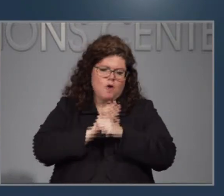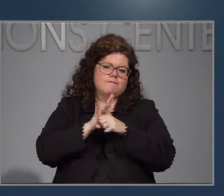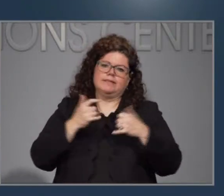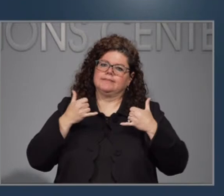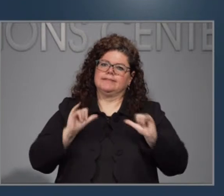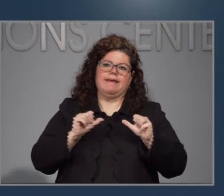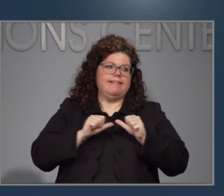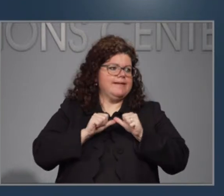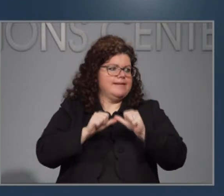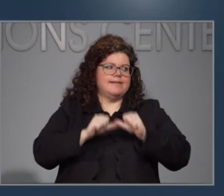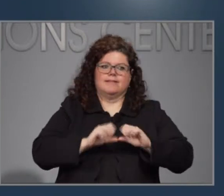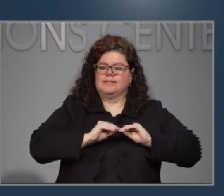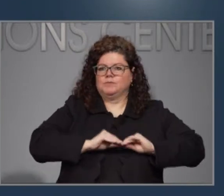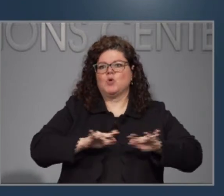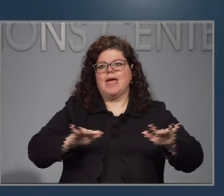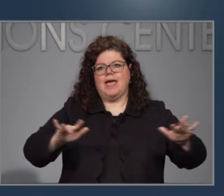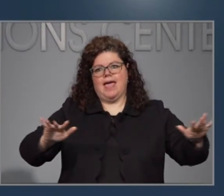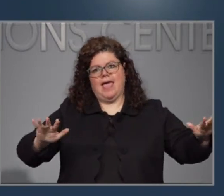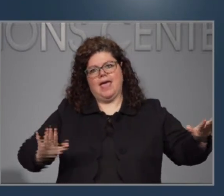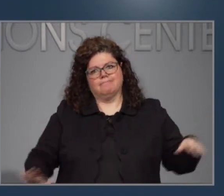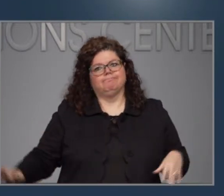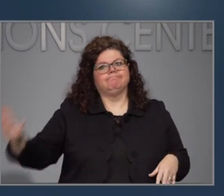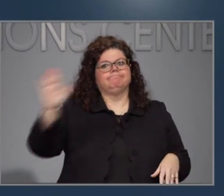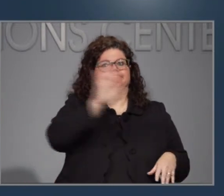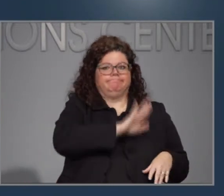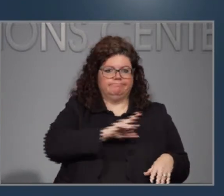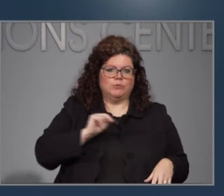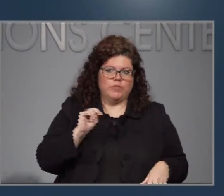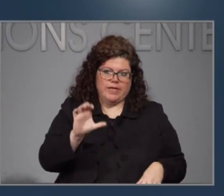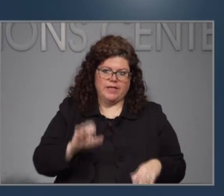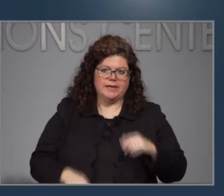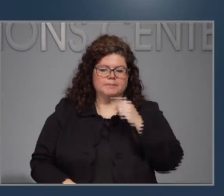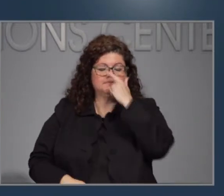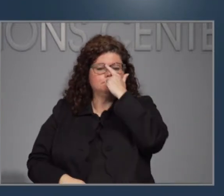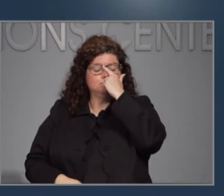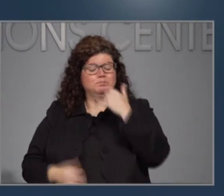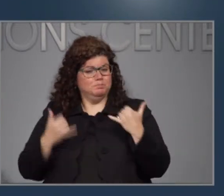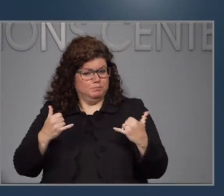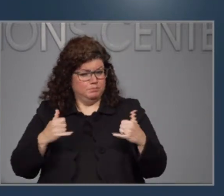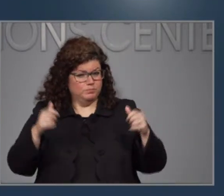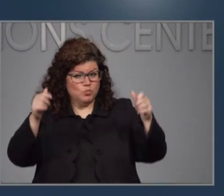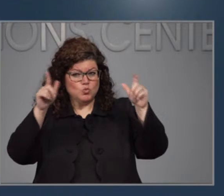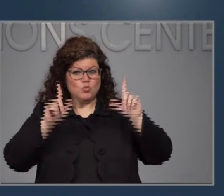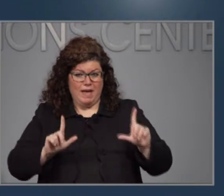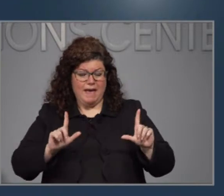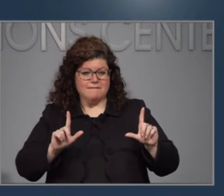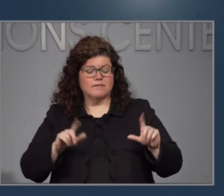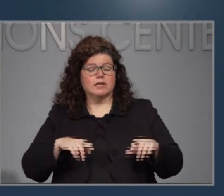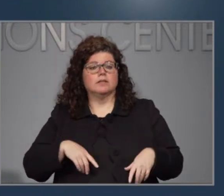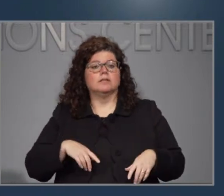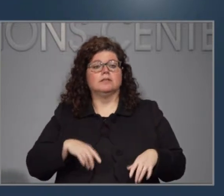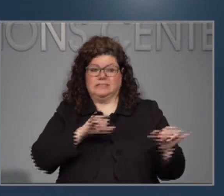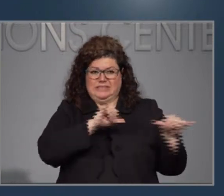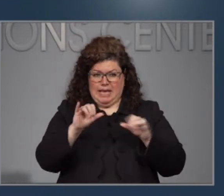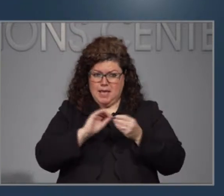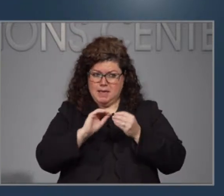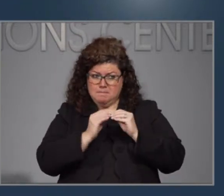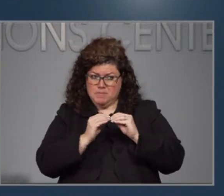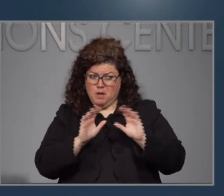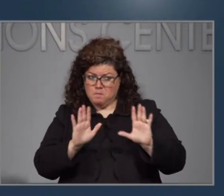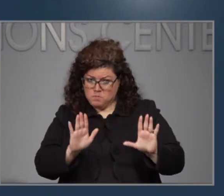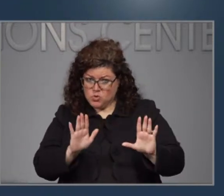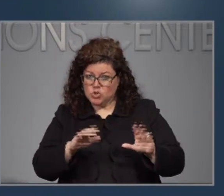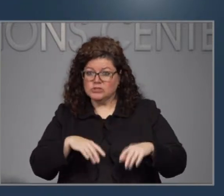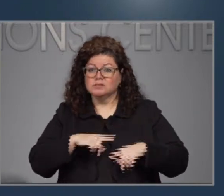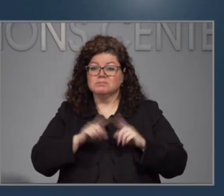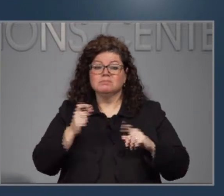our communities across our state. I'm going to zoom in now. This next graph shows the exact same data I just showed on the last slide